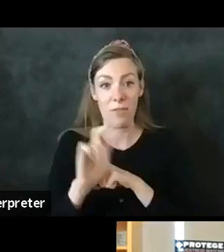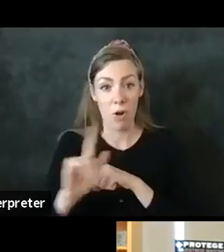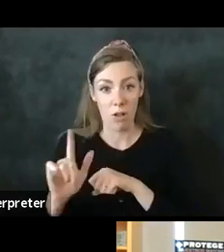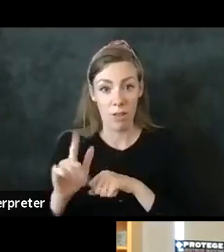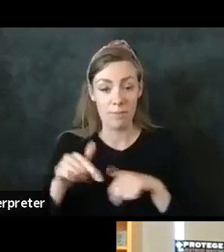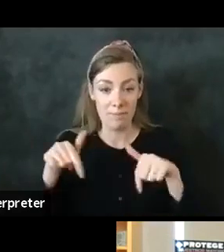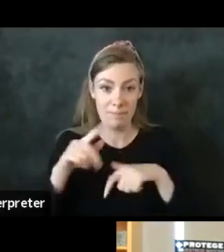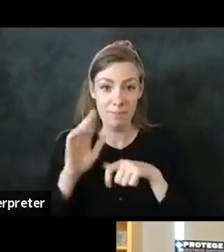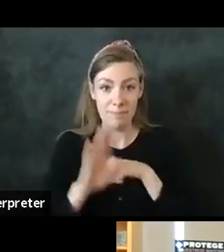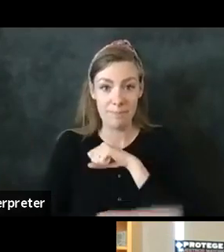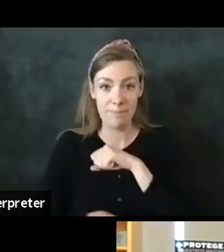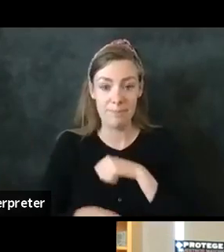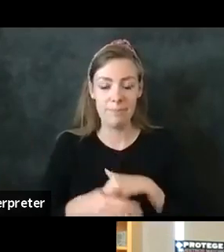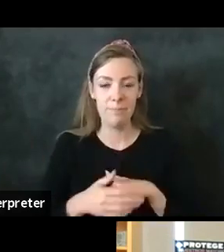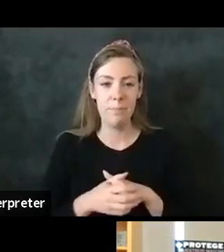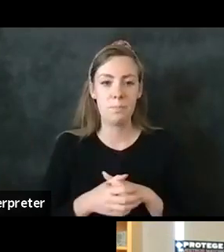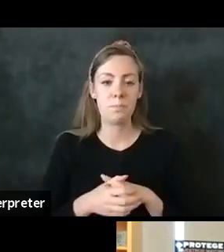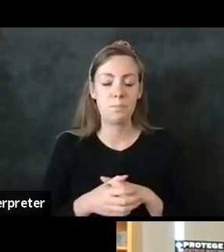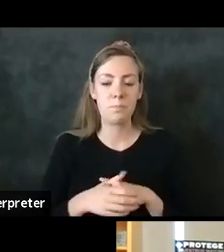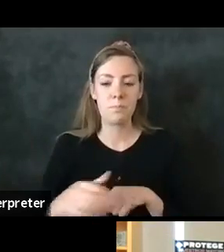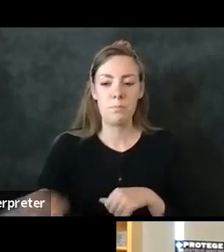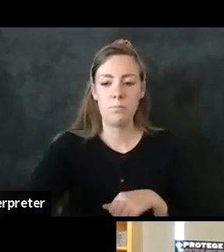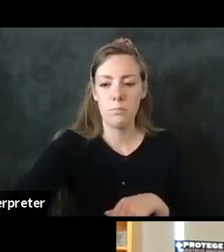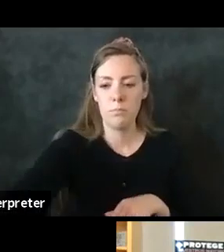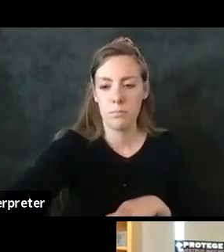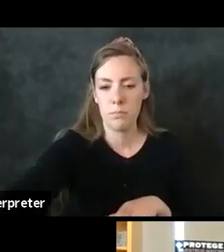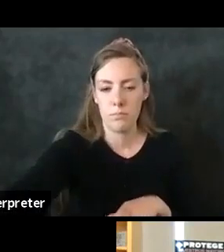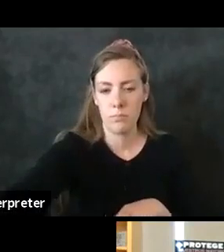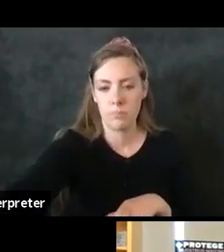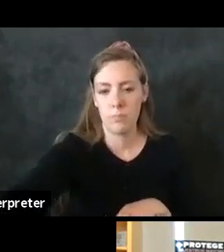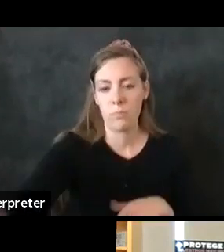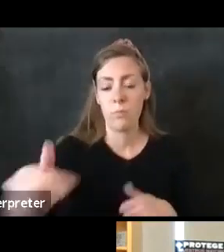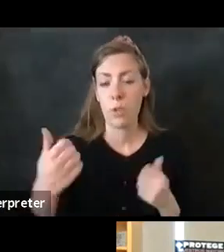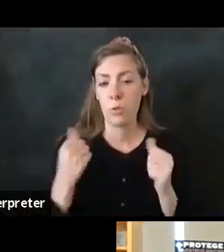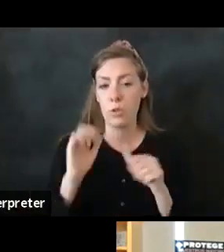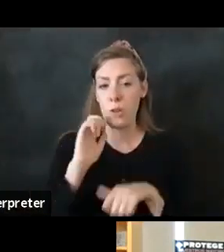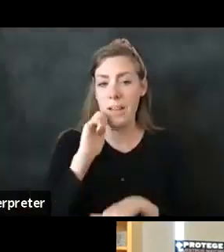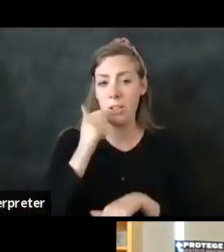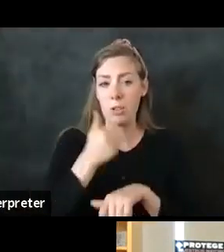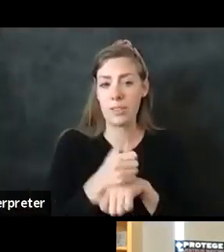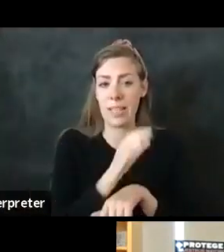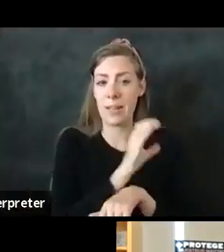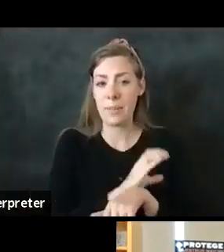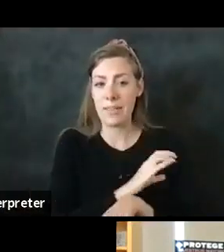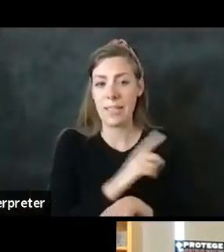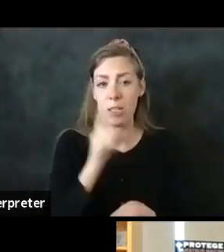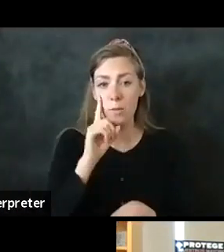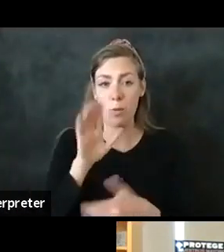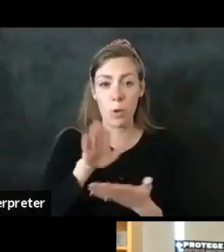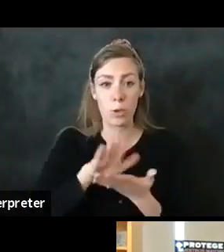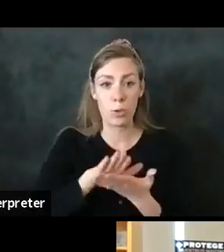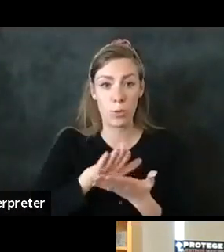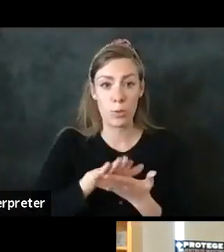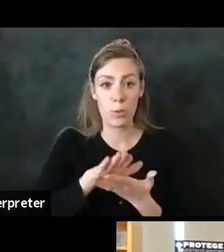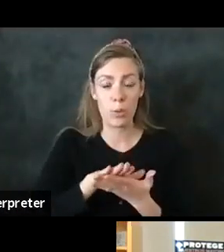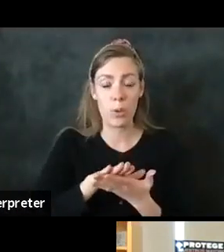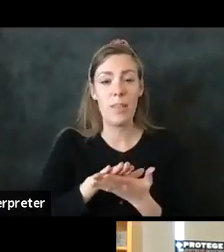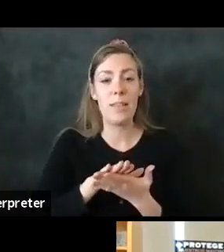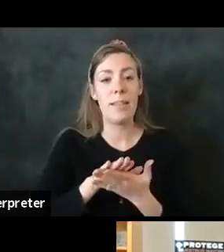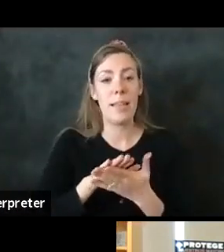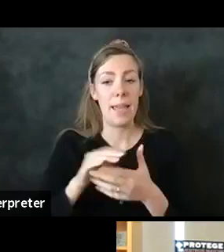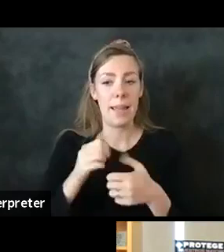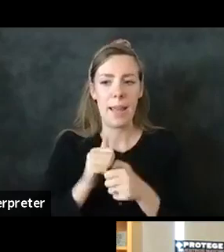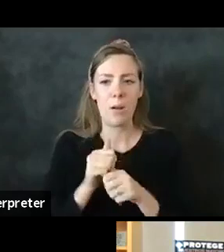talks with the Sonoma County Office of Education about helping set up vaccine clinics at schools and about a campaign to educate